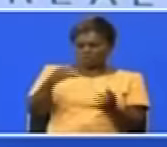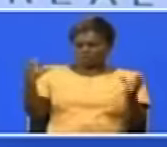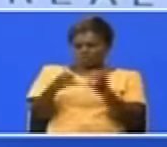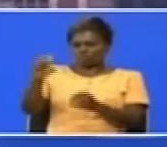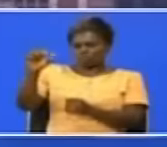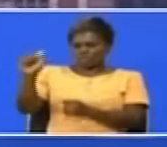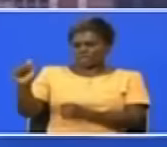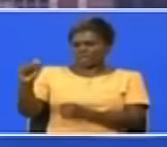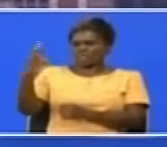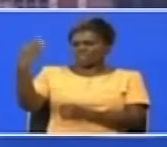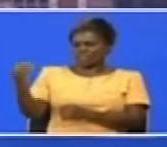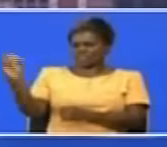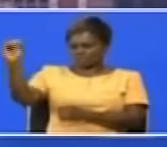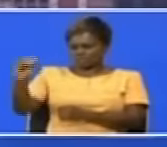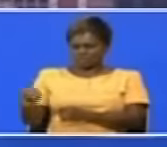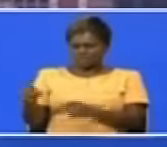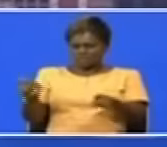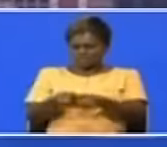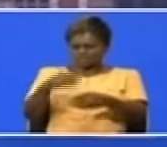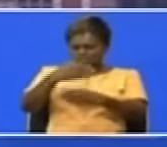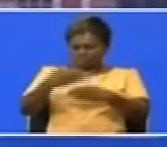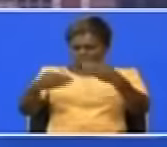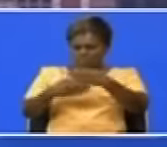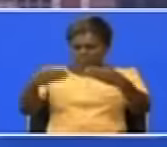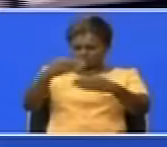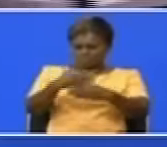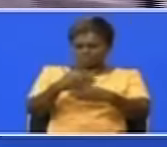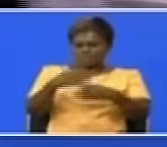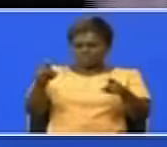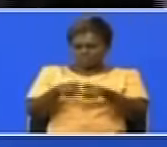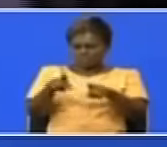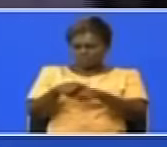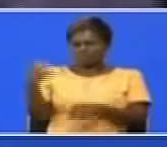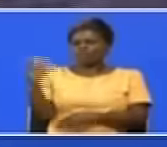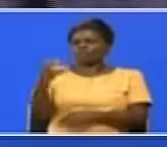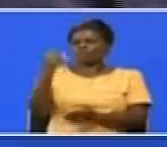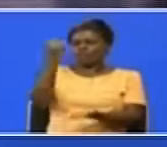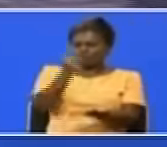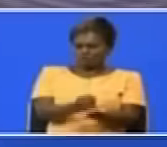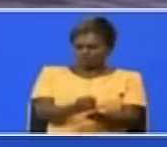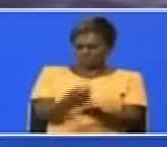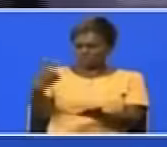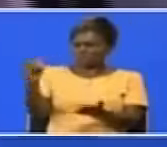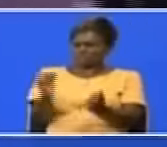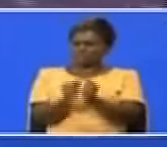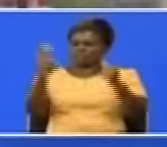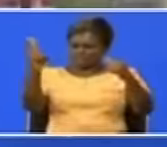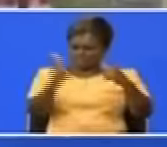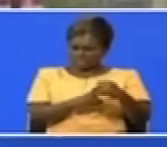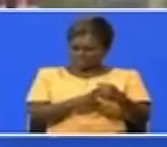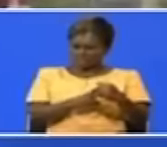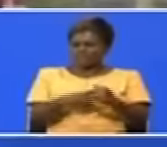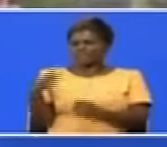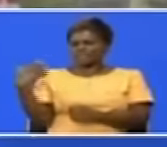just 30%. While Cytonn Real Estate Report projects an undersupply of commercial office space by 2017, a